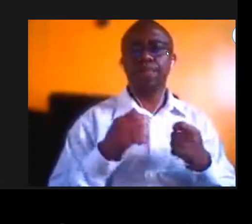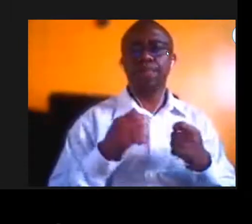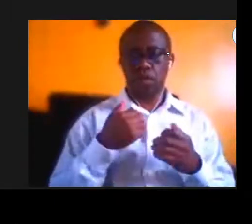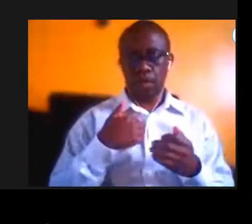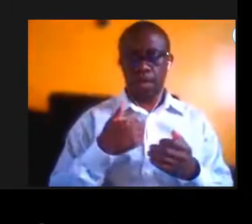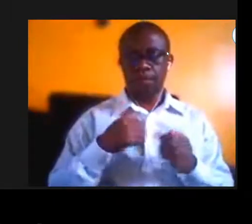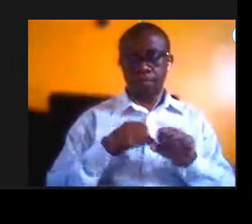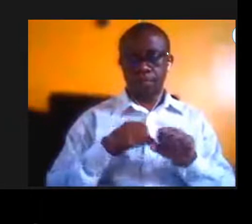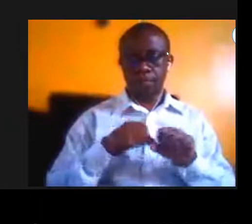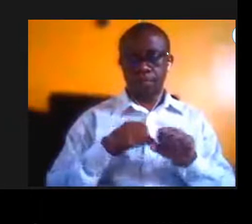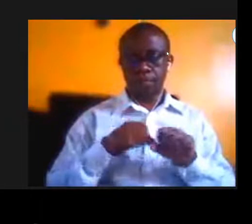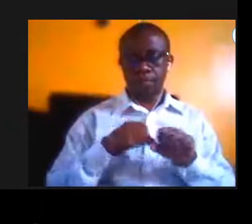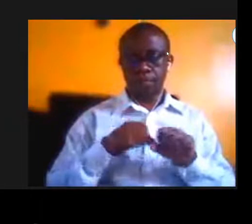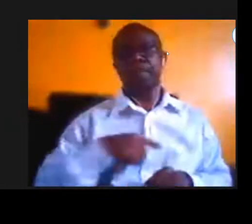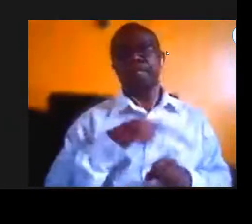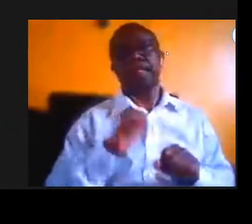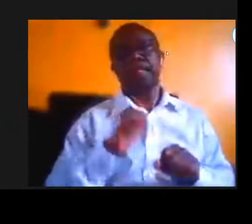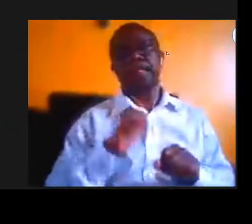utilize.